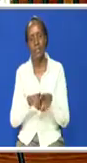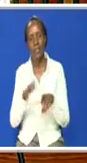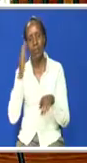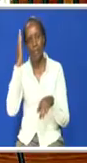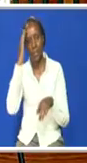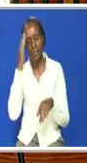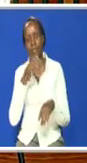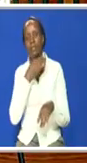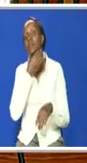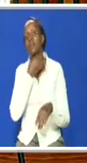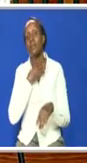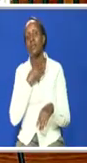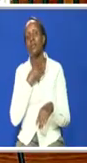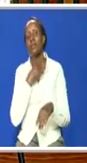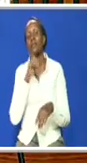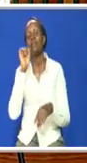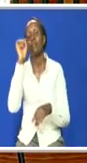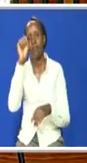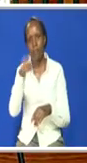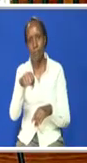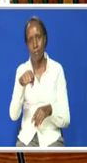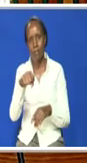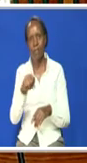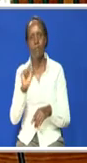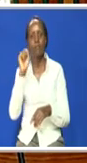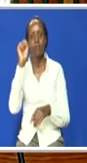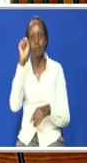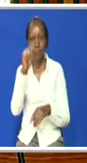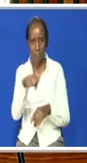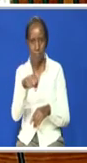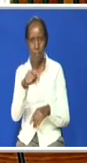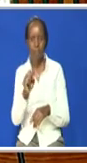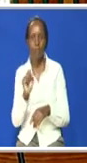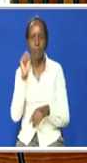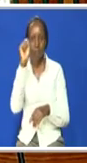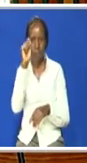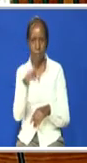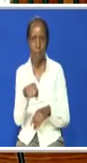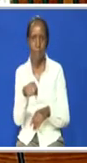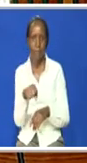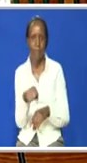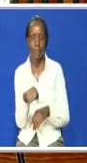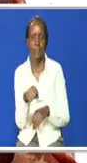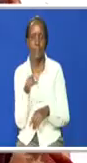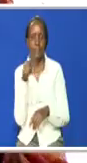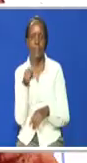Nod, nod, nod. That is